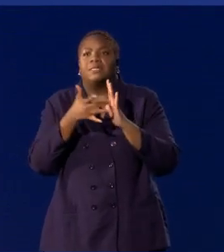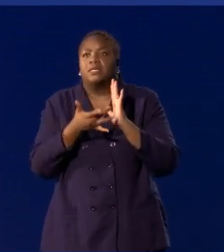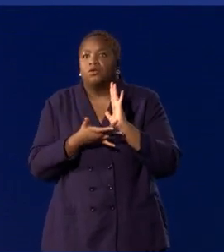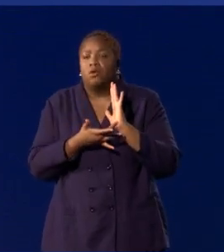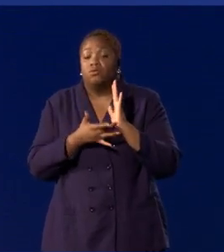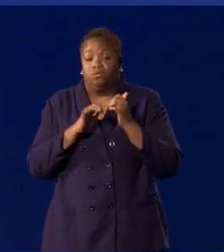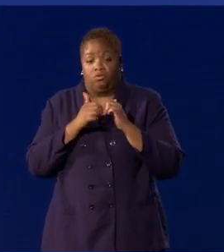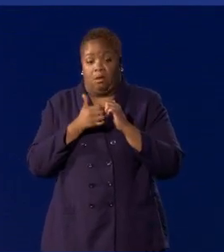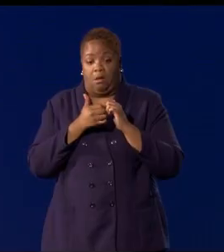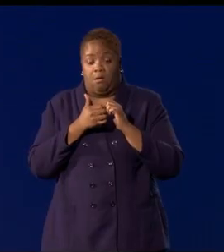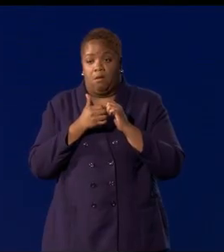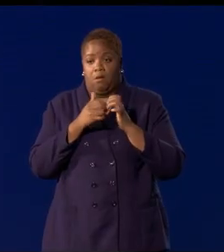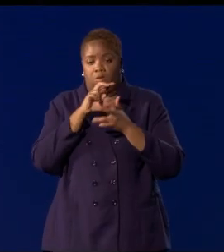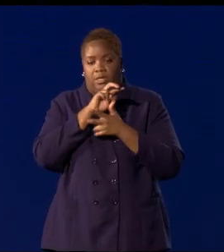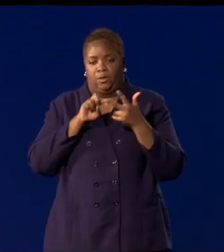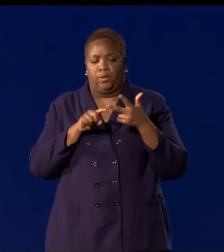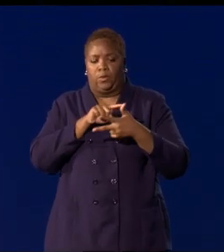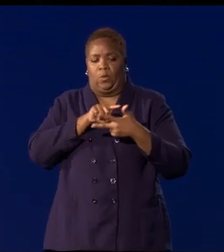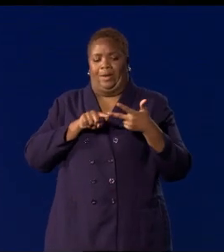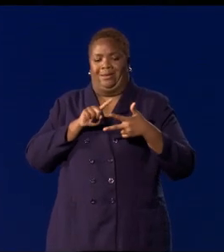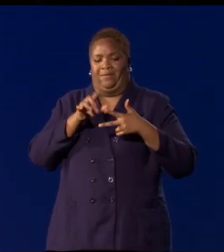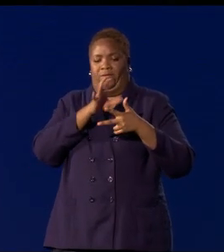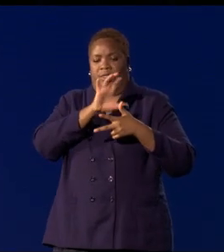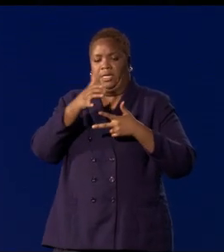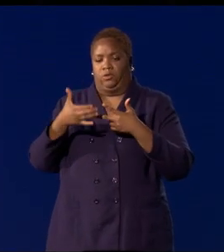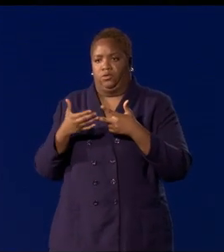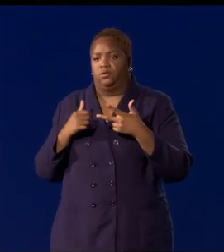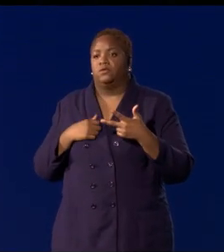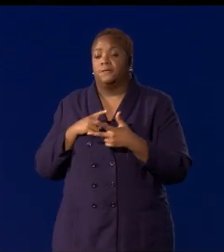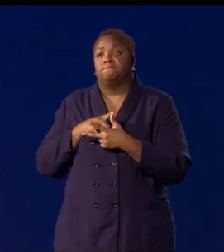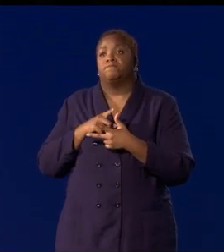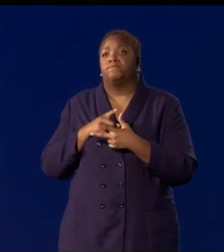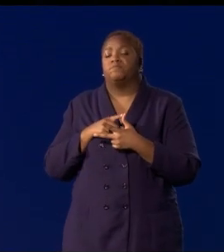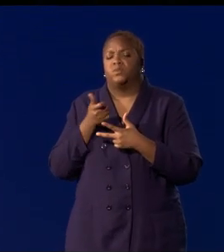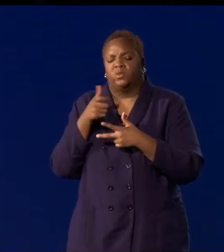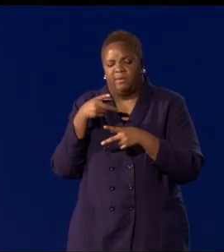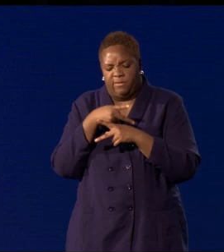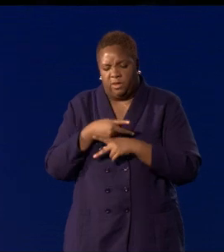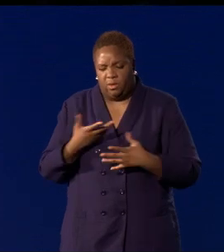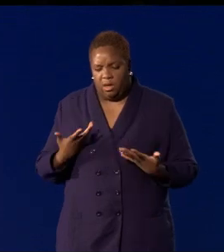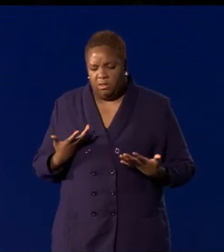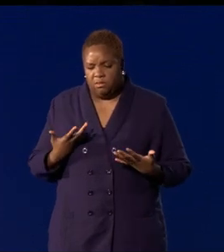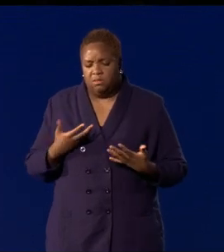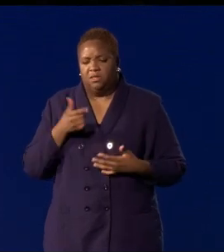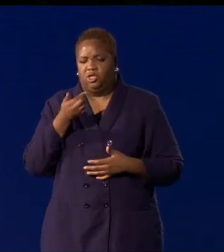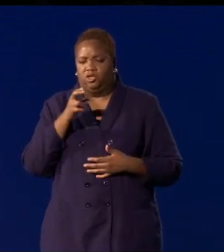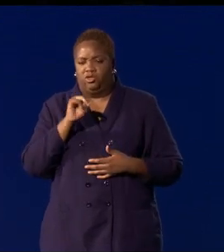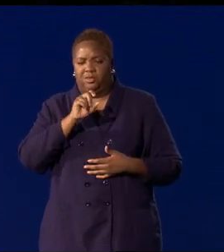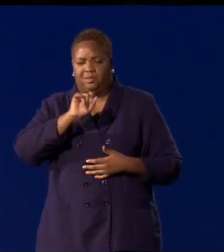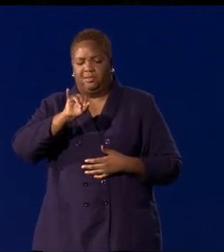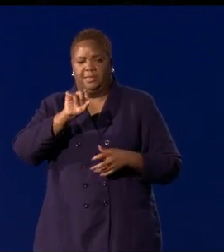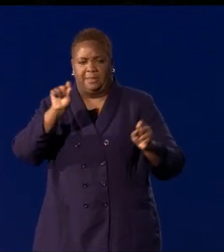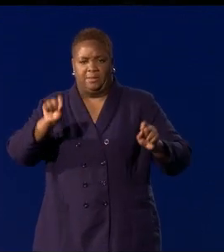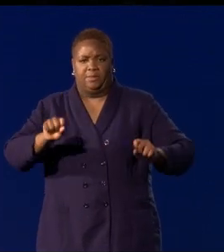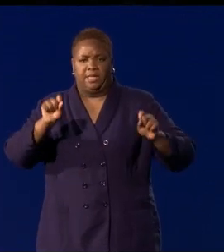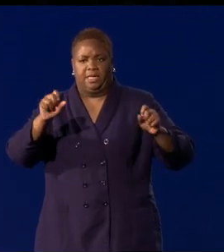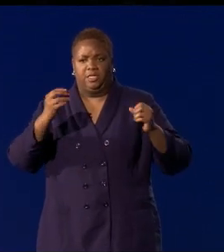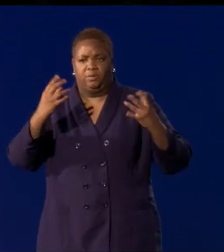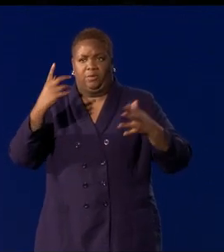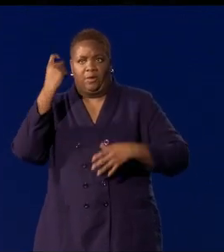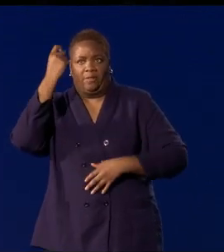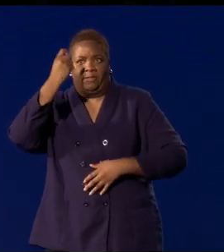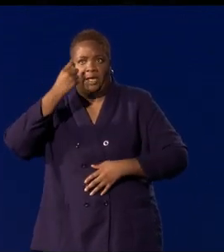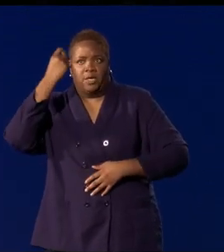by looking at three different sectors. First, we tried to figure out GenAI's ability to provide